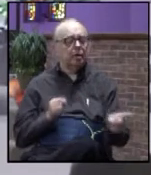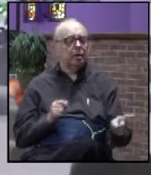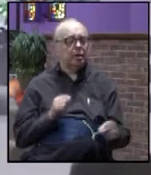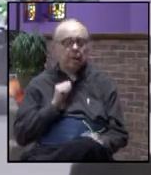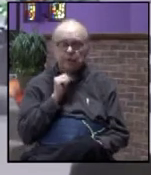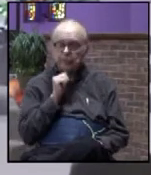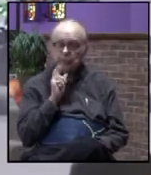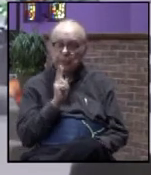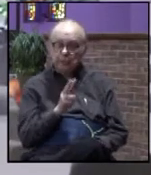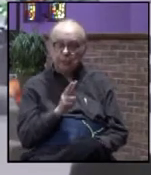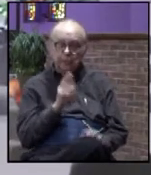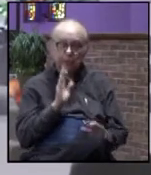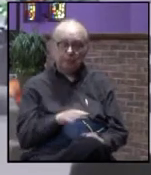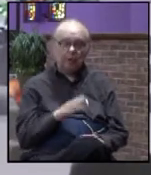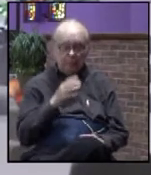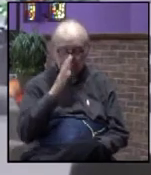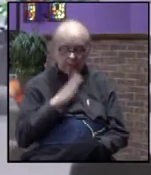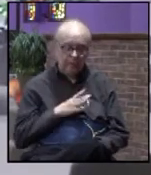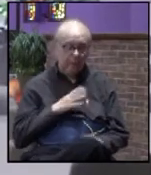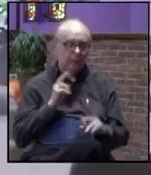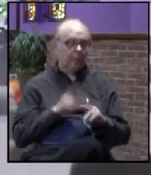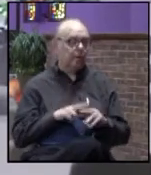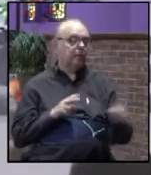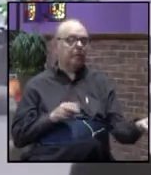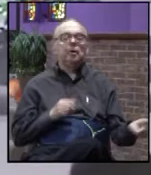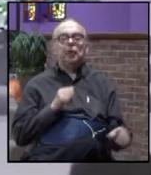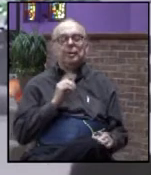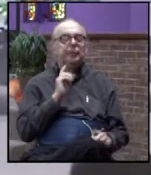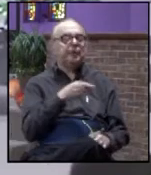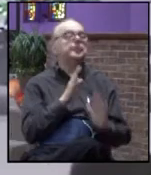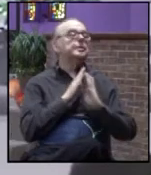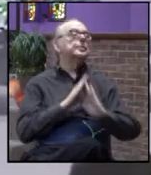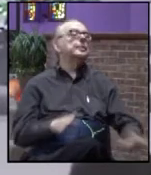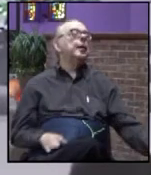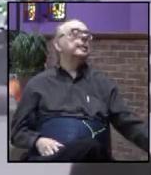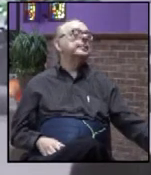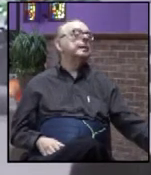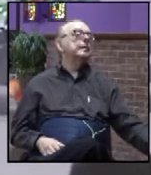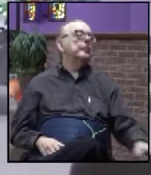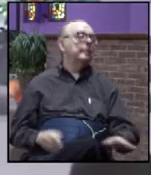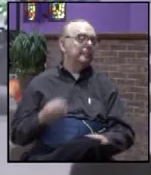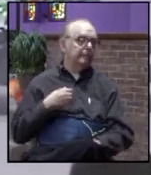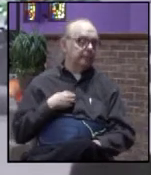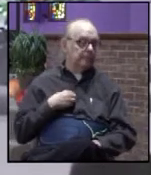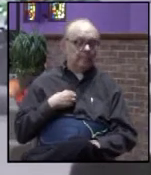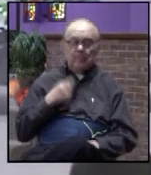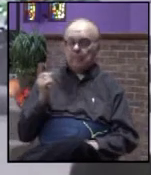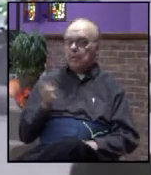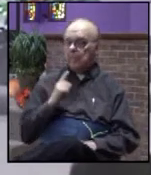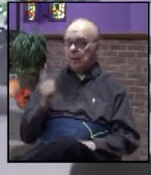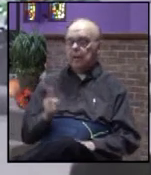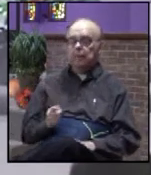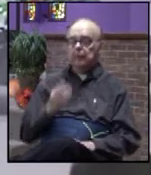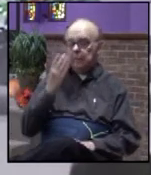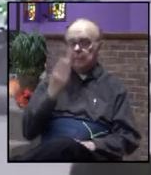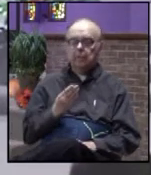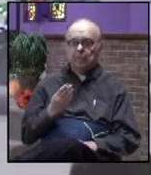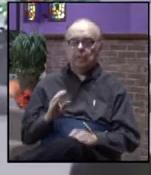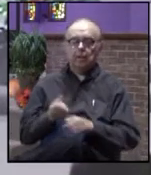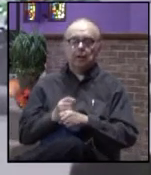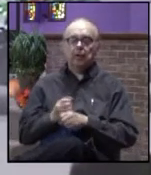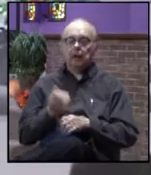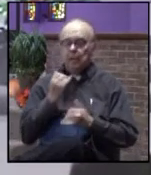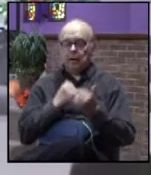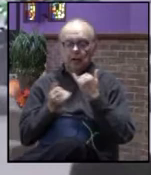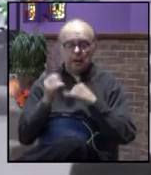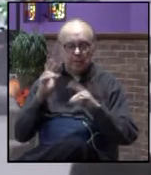squirts. You guys just sit here and don't say a word. I'm the one that's always out in the front making the